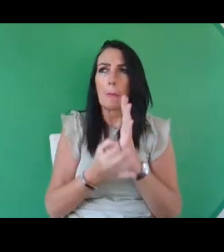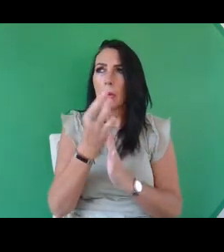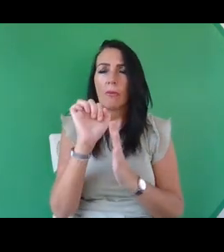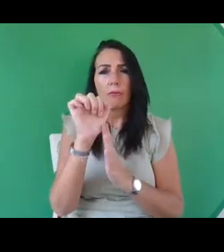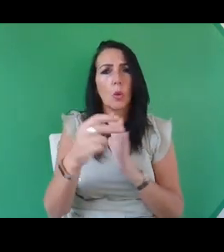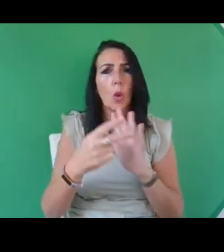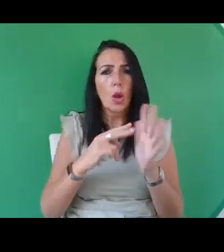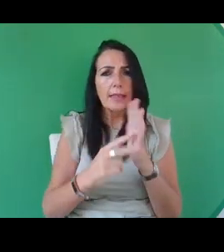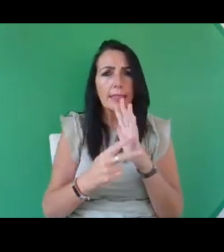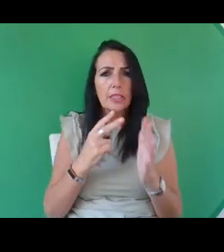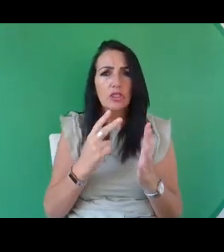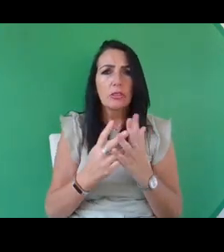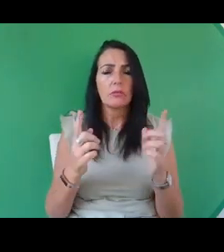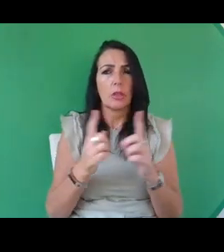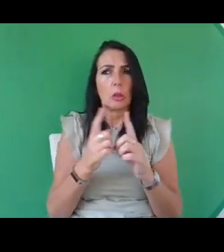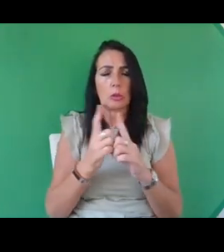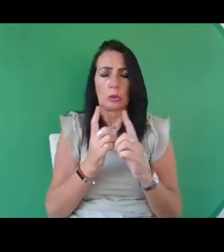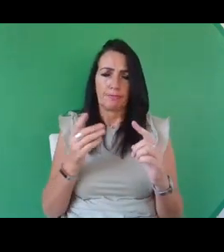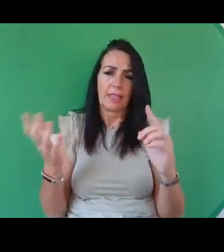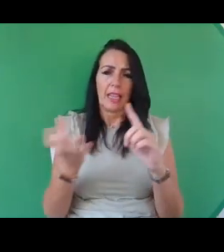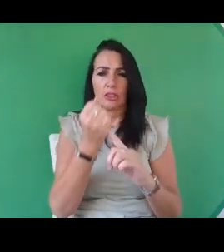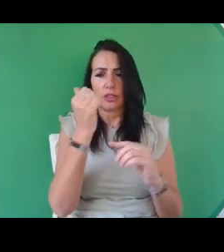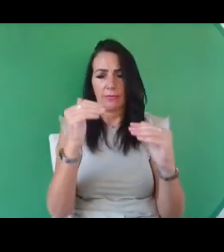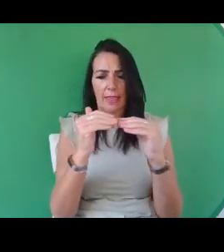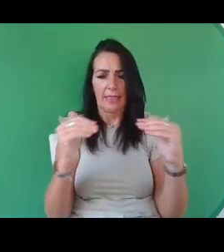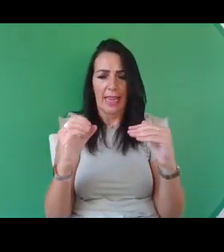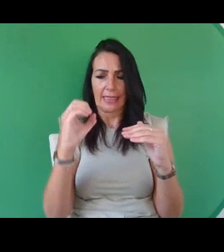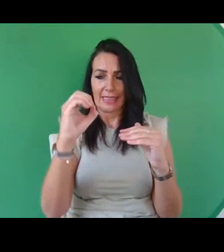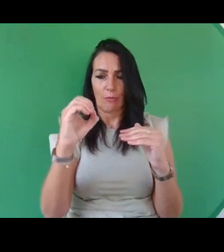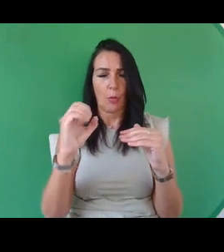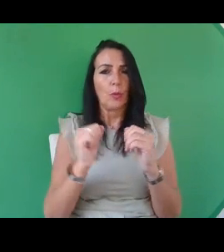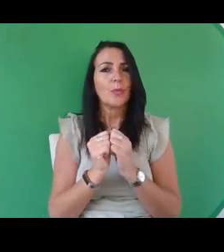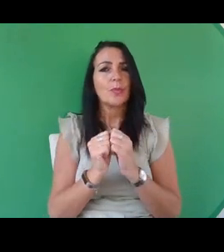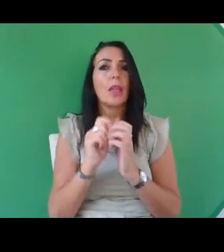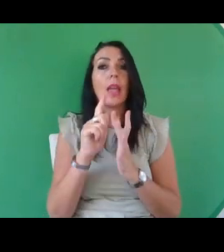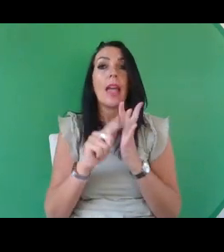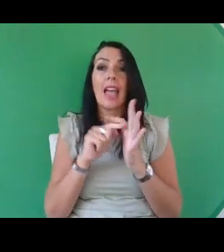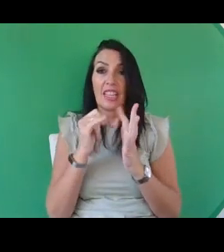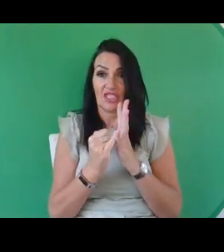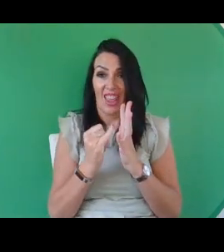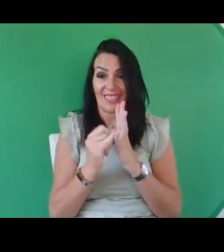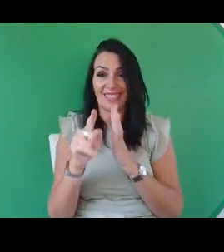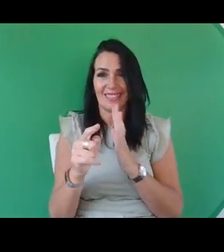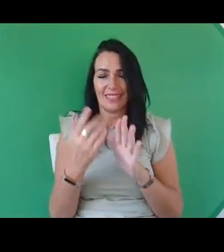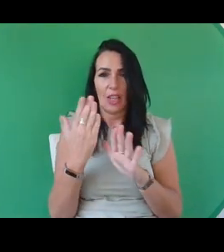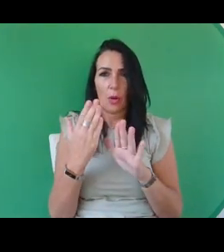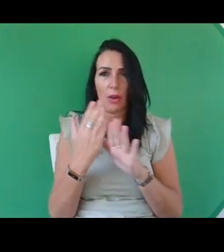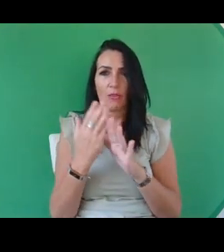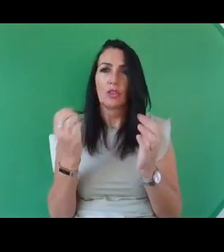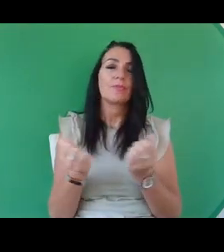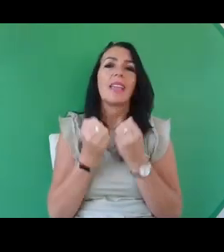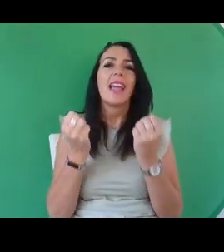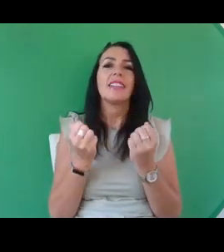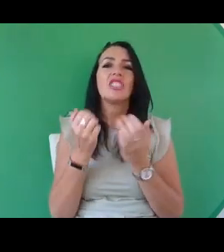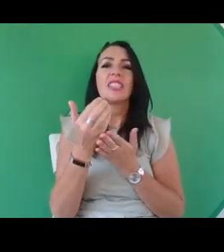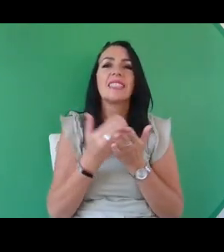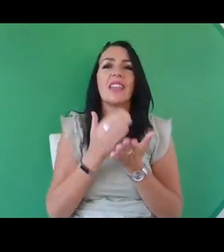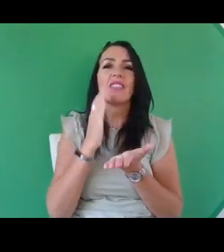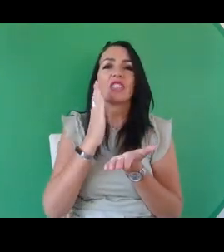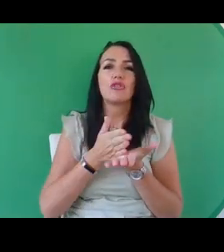and help to meet net zero targets. So my name is Jess. I work for Energy Saving Trust and I'll be facilitating the